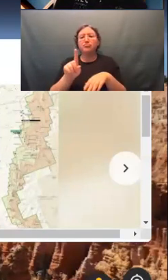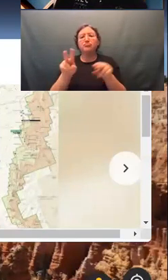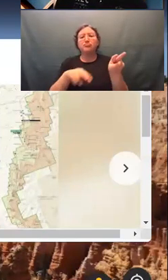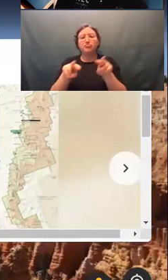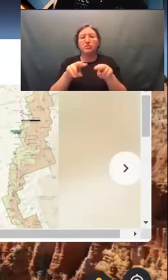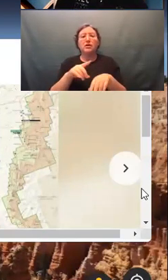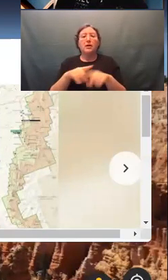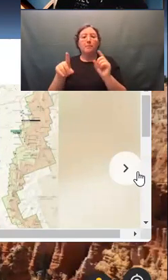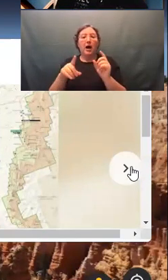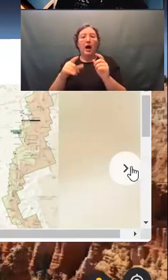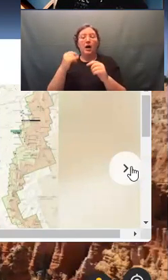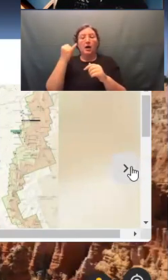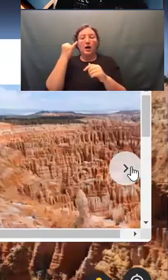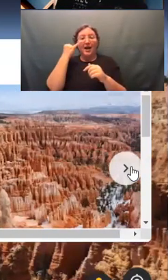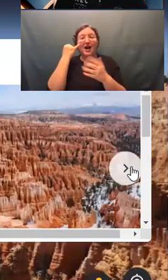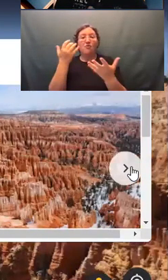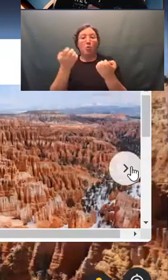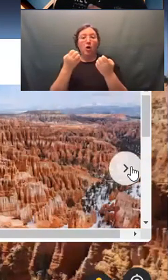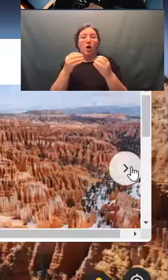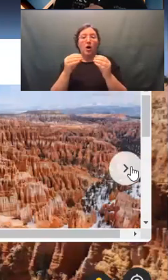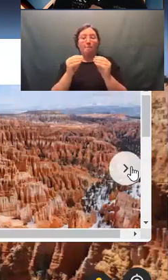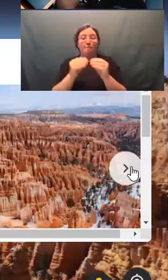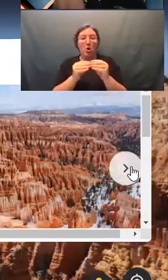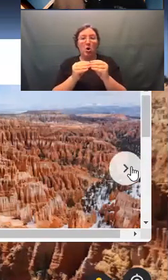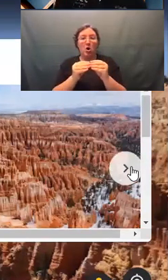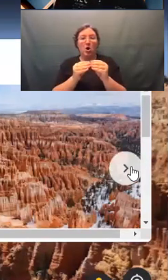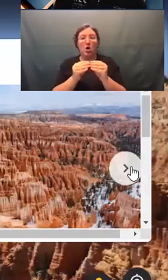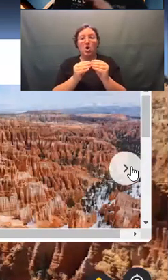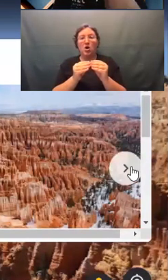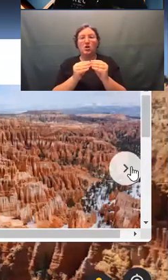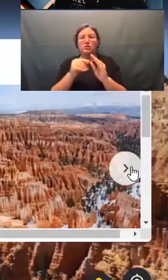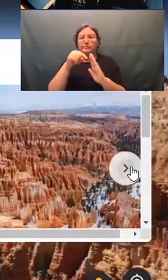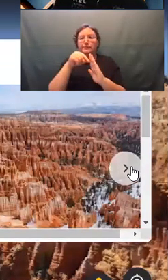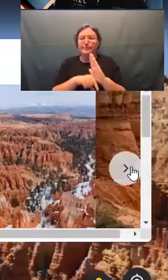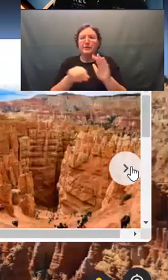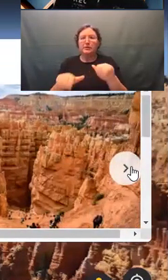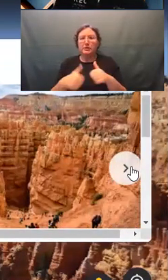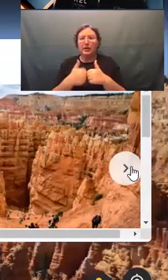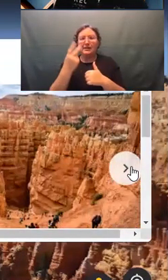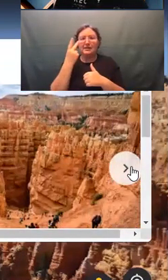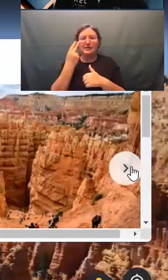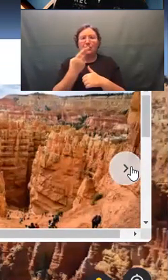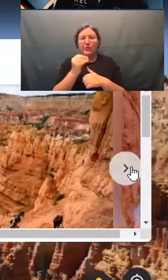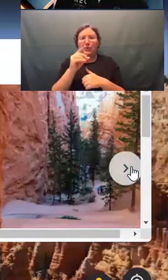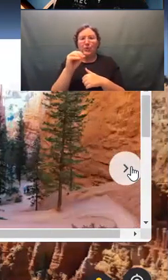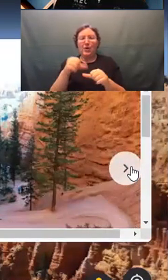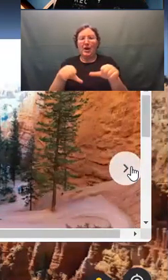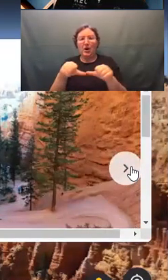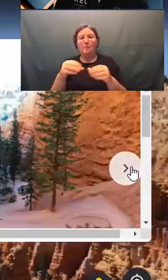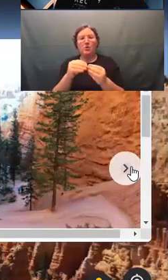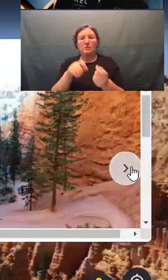If you're looking for something that's a little more in depth, so you could see the hoodoos up close, then you could do